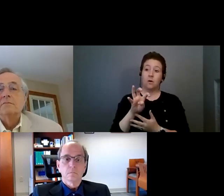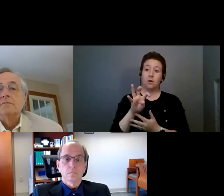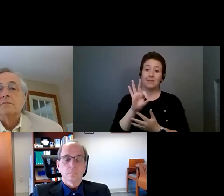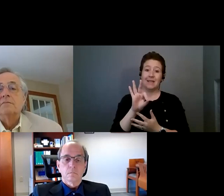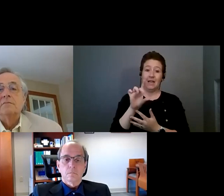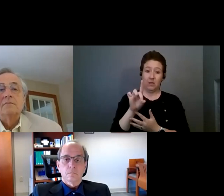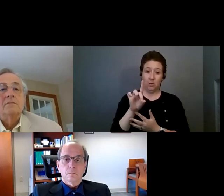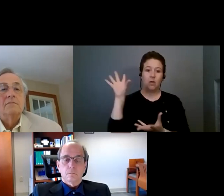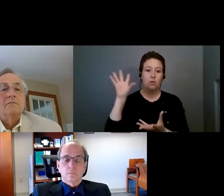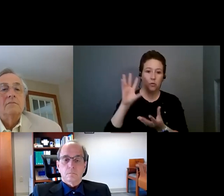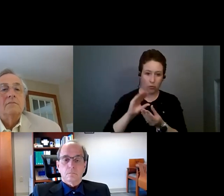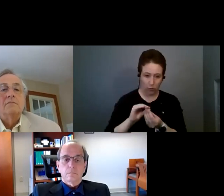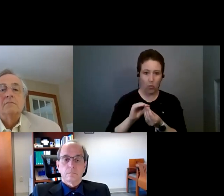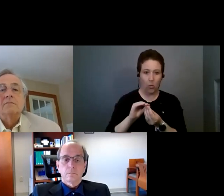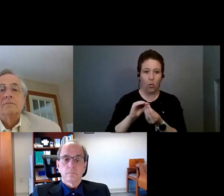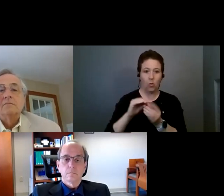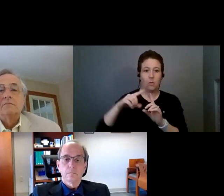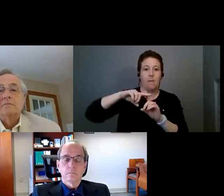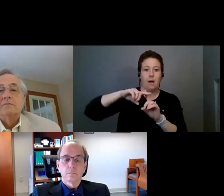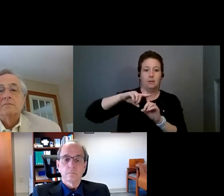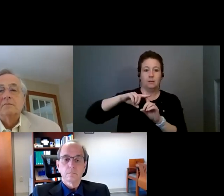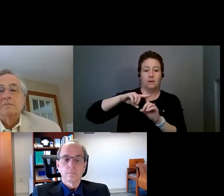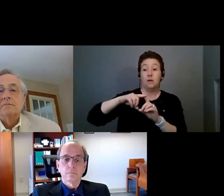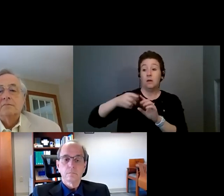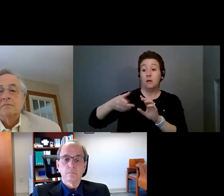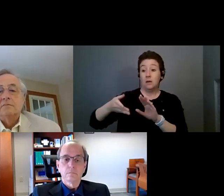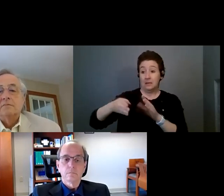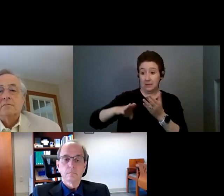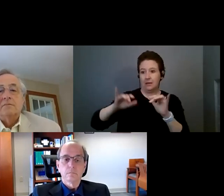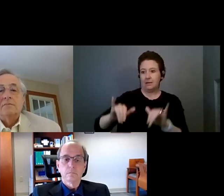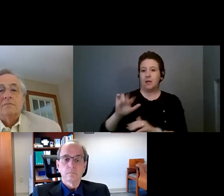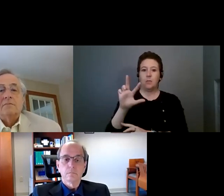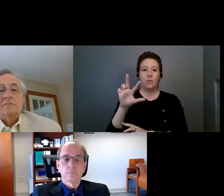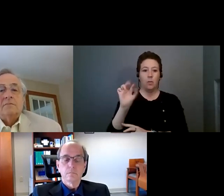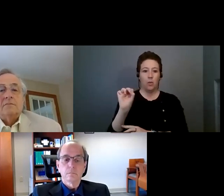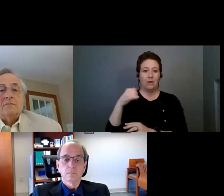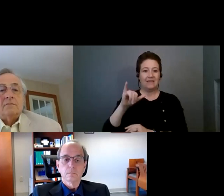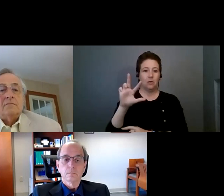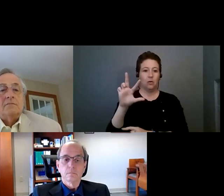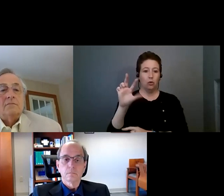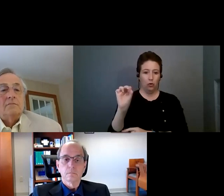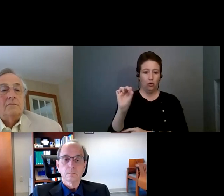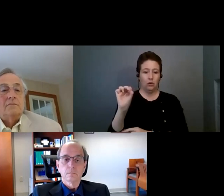1,491 total cases. And our deaths do remain at 30 at this time.